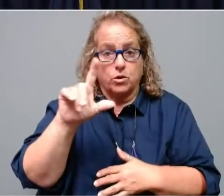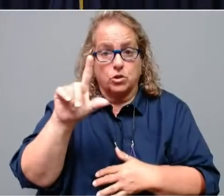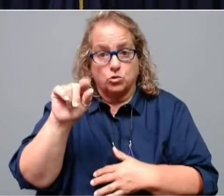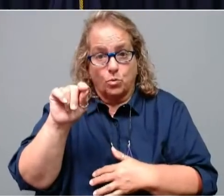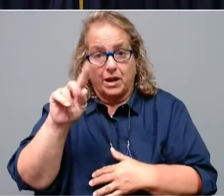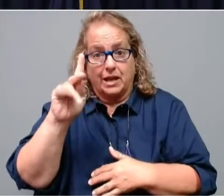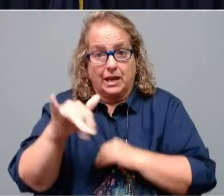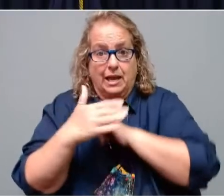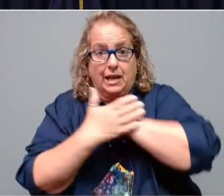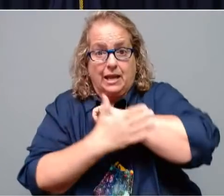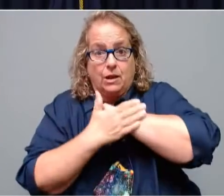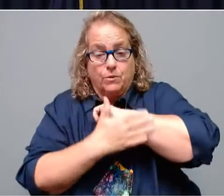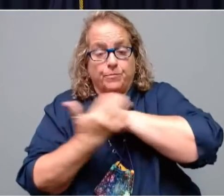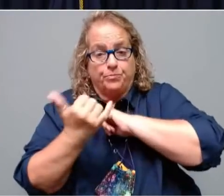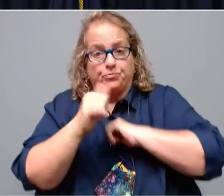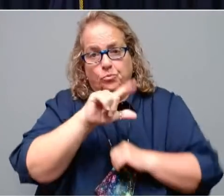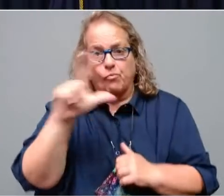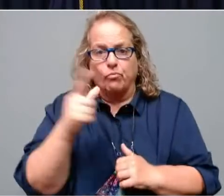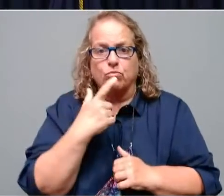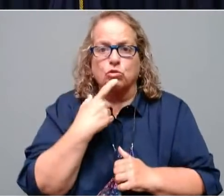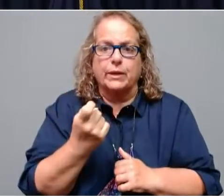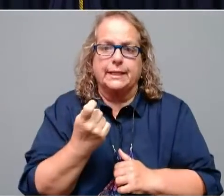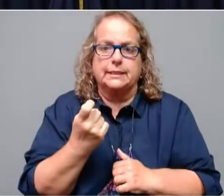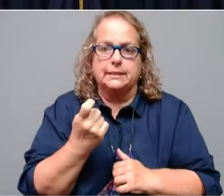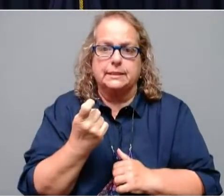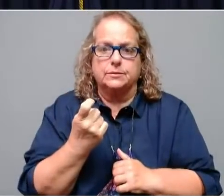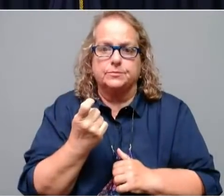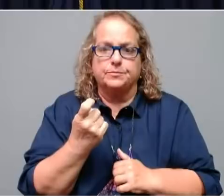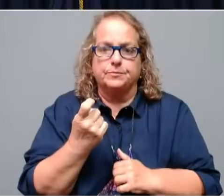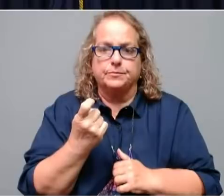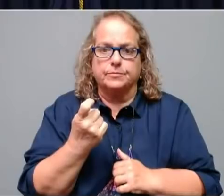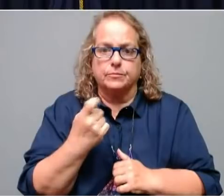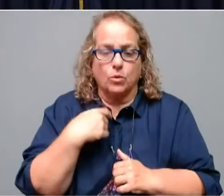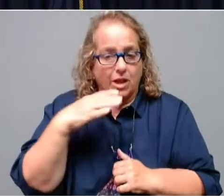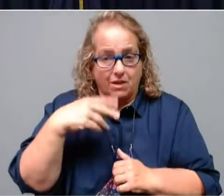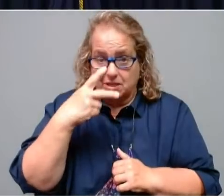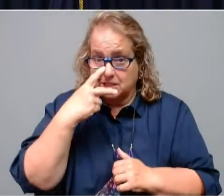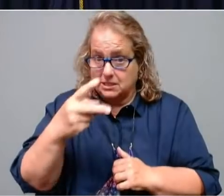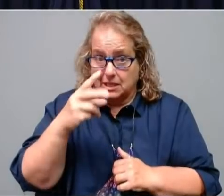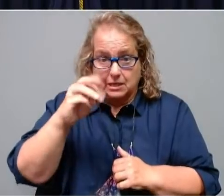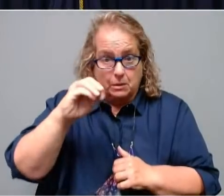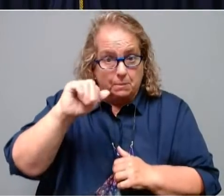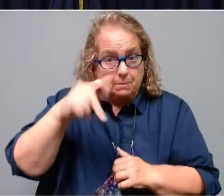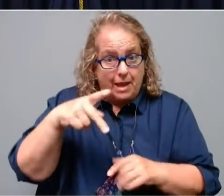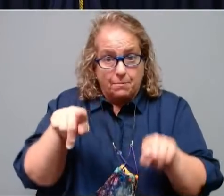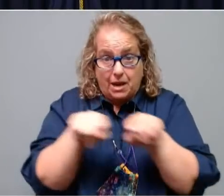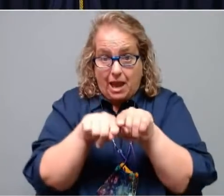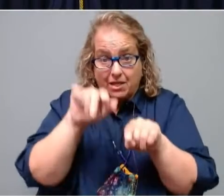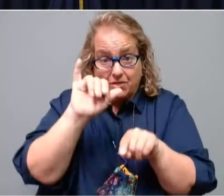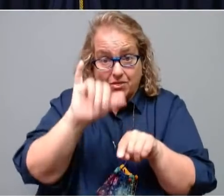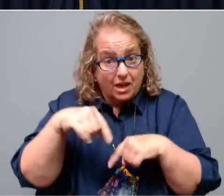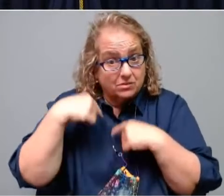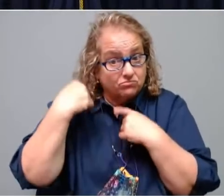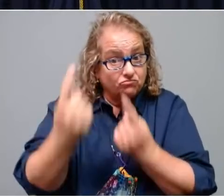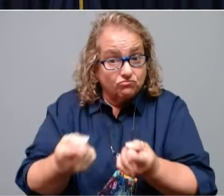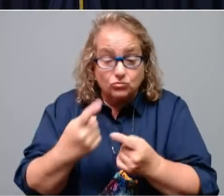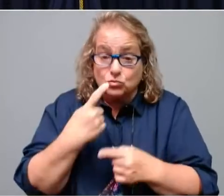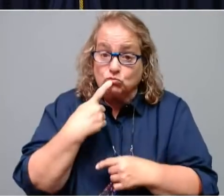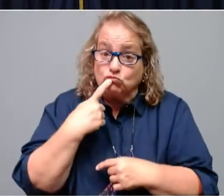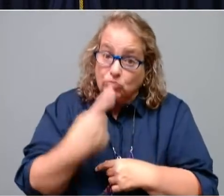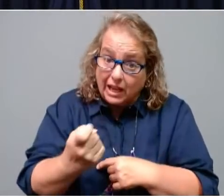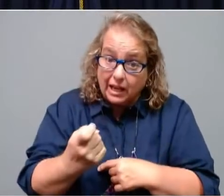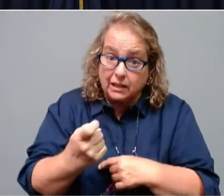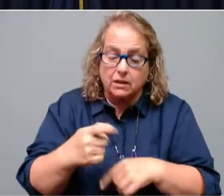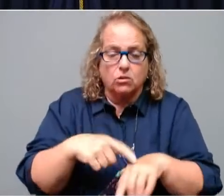that are now in the red zone. We hadn't seen a map like that, basically entirely red, in a long